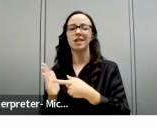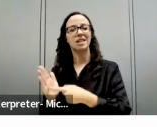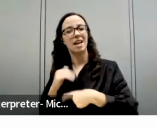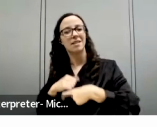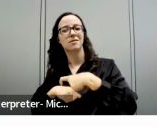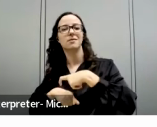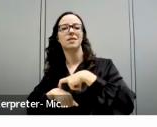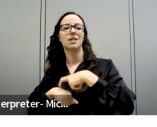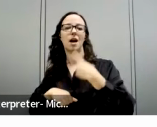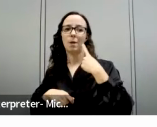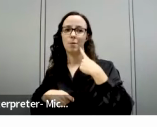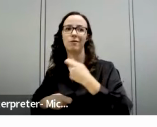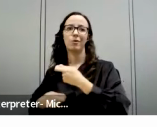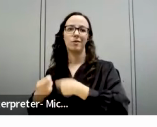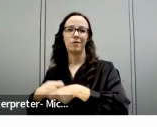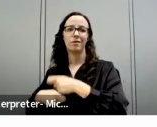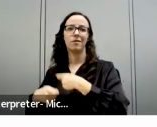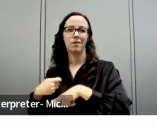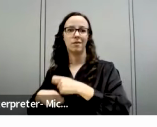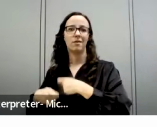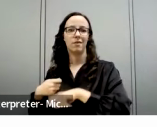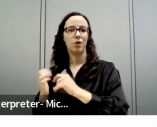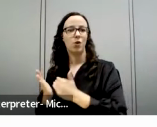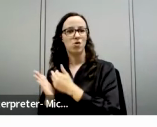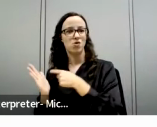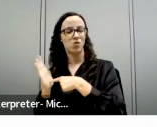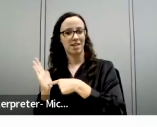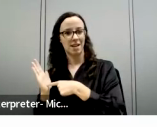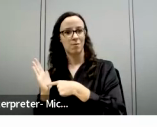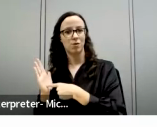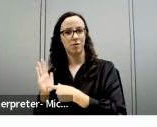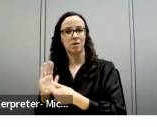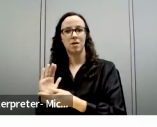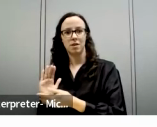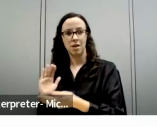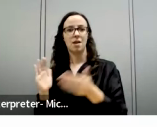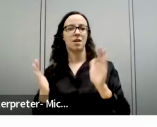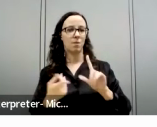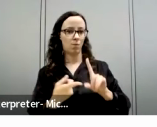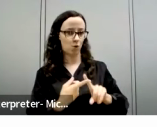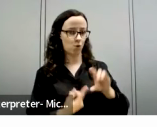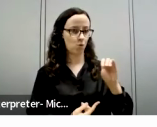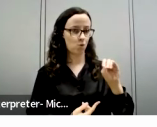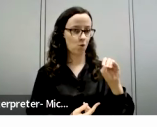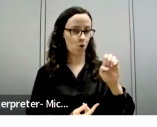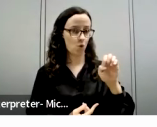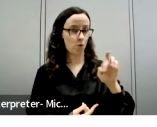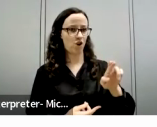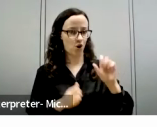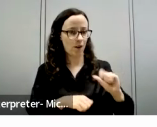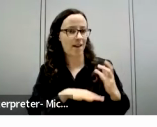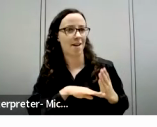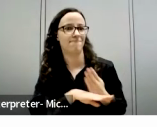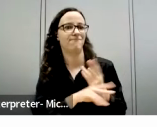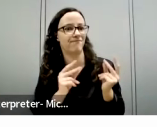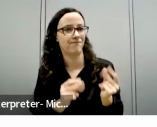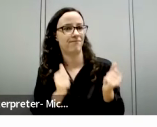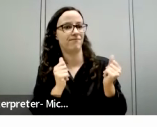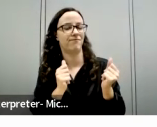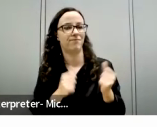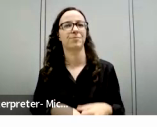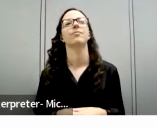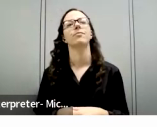to eventually see the examples that you want to talk about written out in a published book. The second thing that we should mention